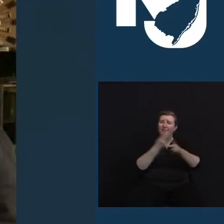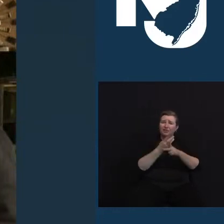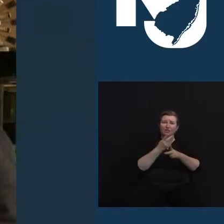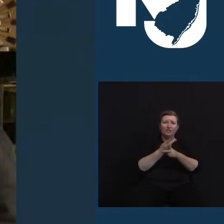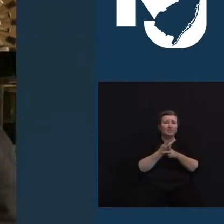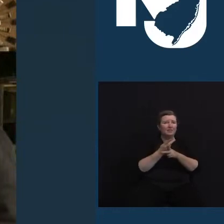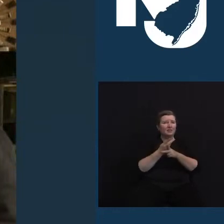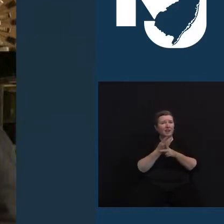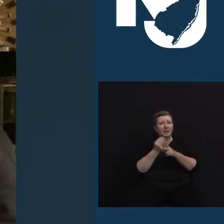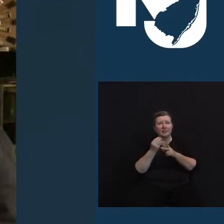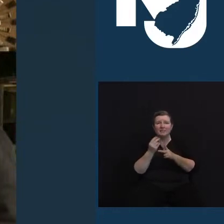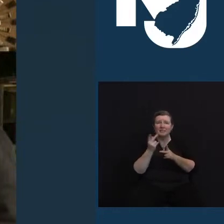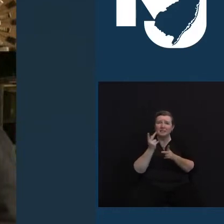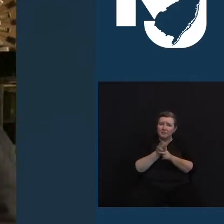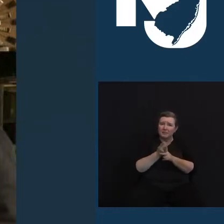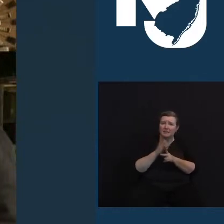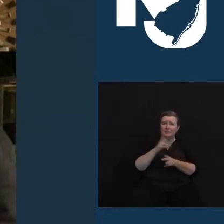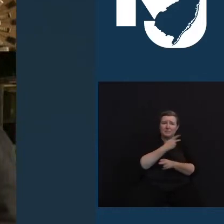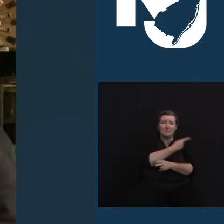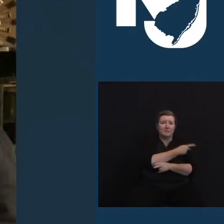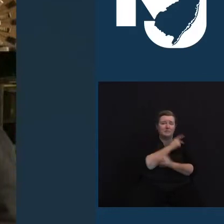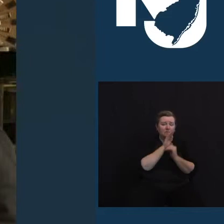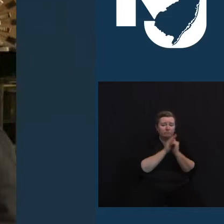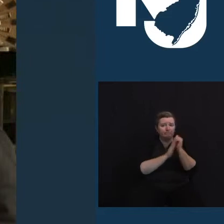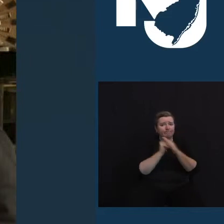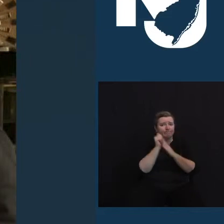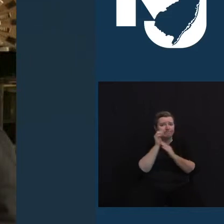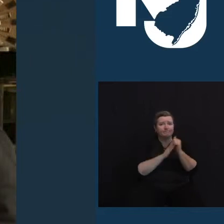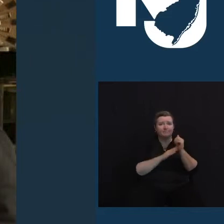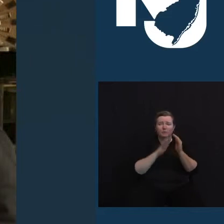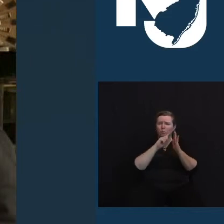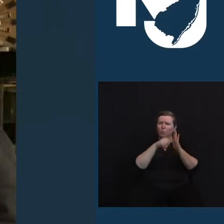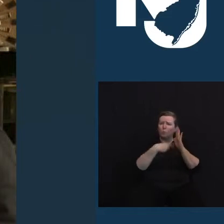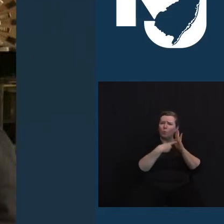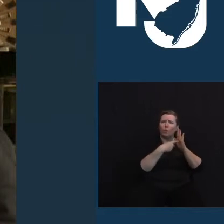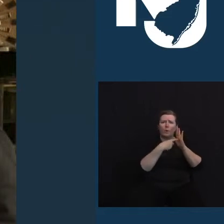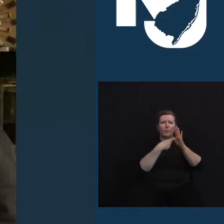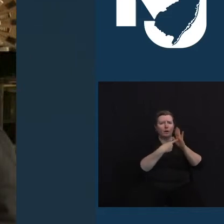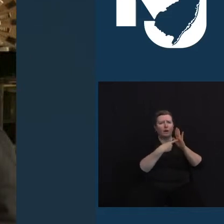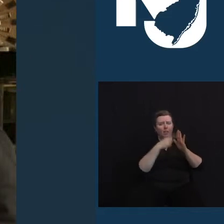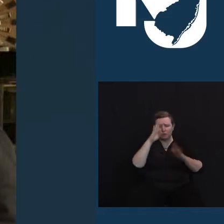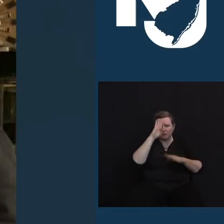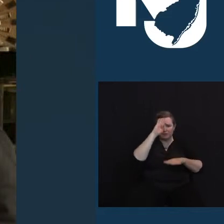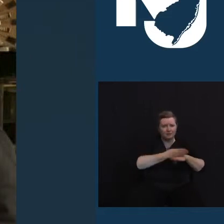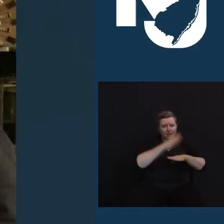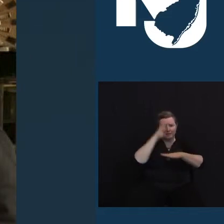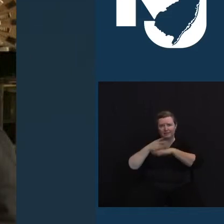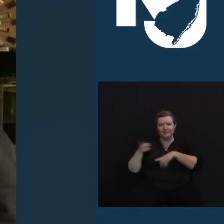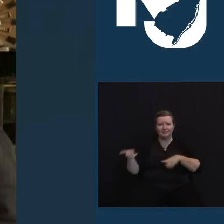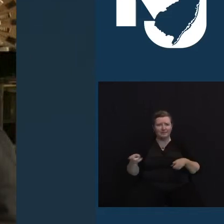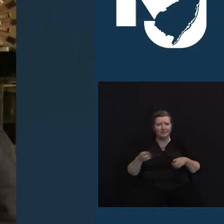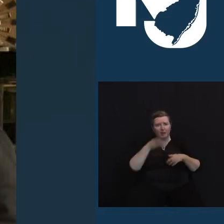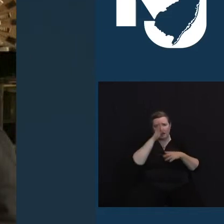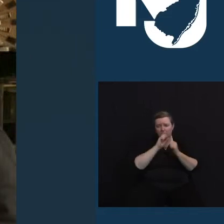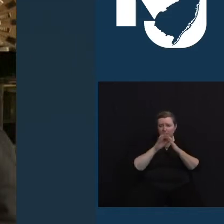his fellow residents. We thank him for being a role model for his sons and for many others. And may God bless and watch over